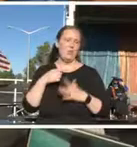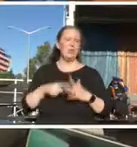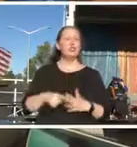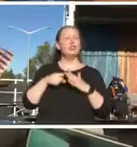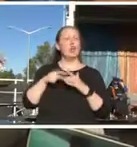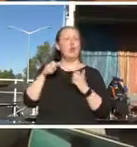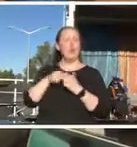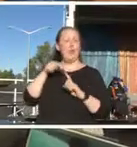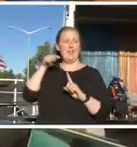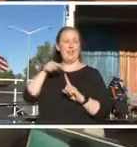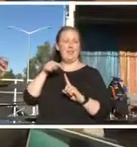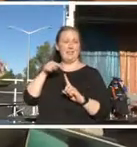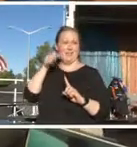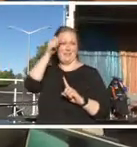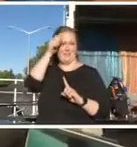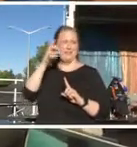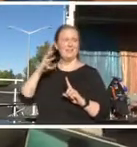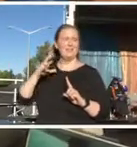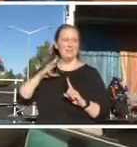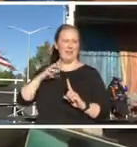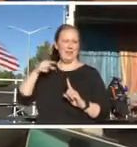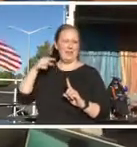him.